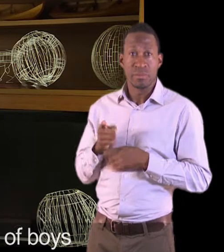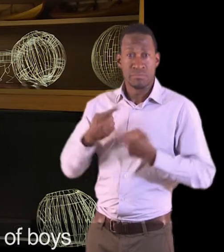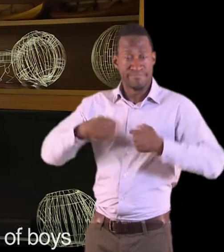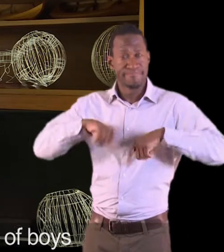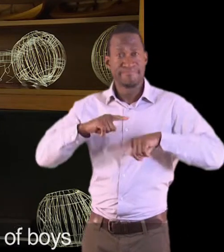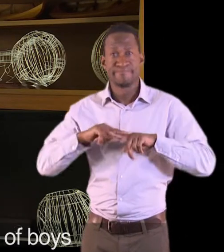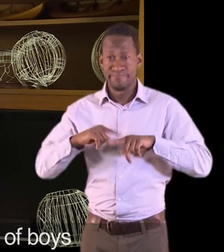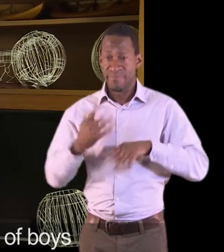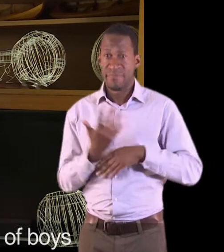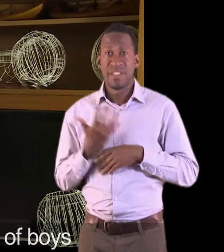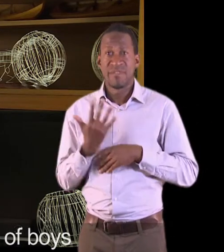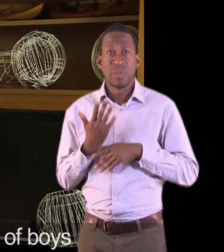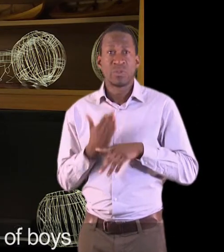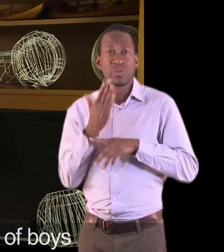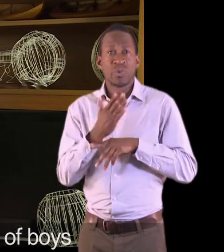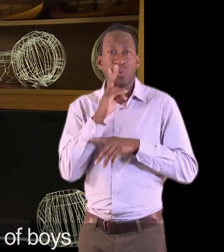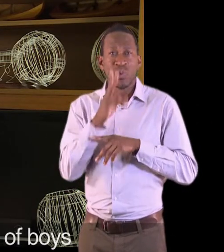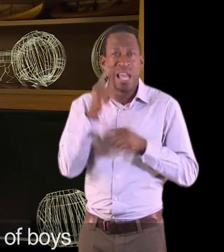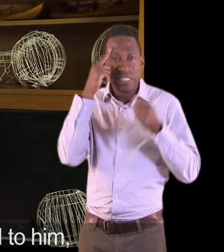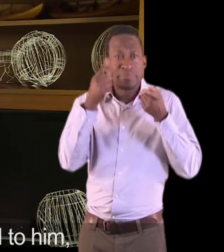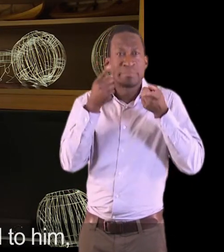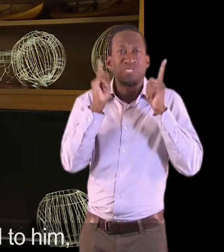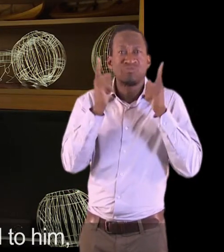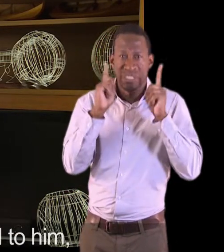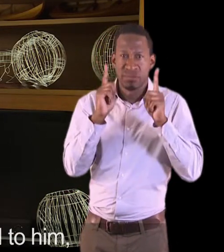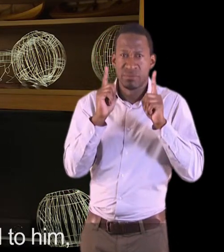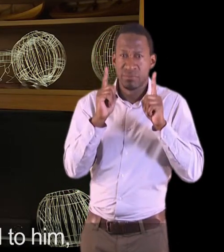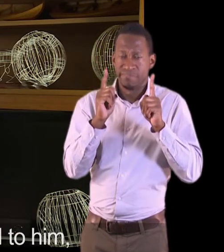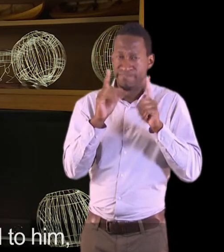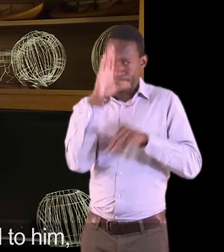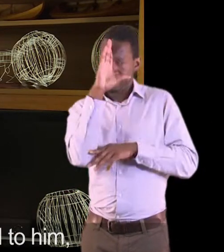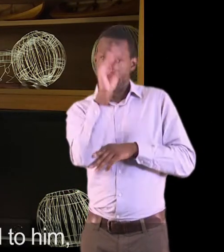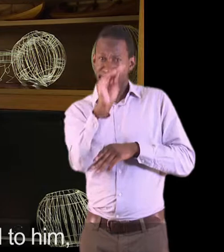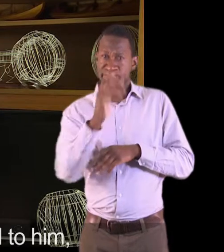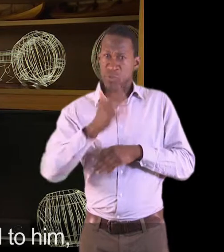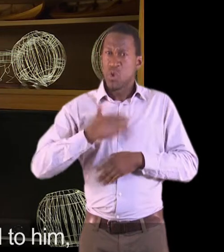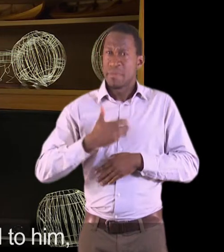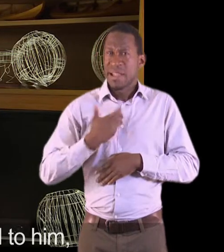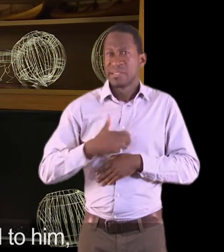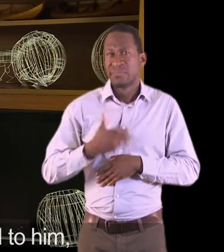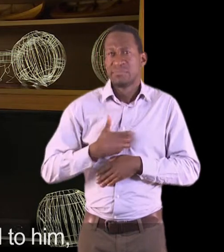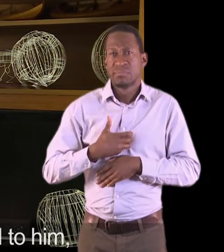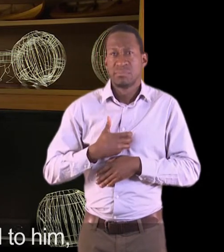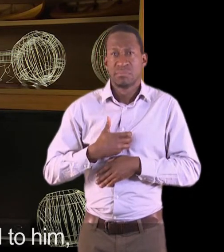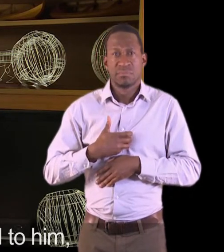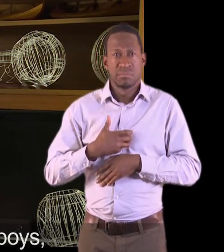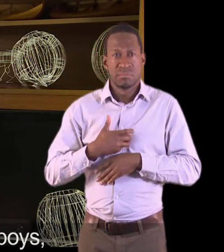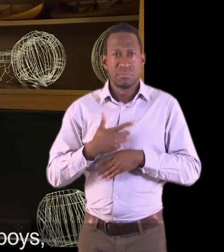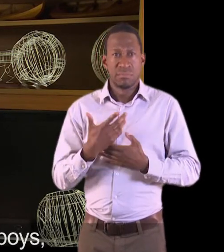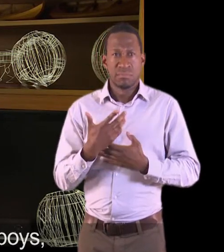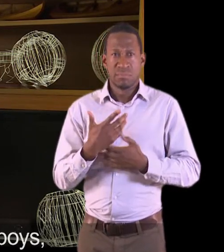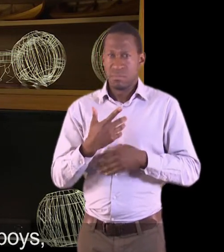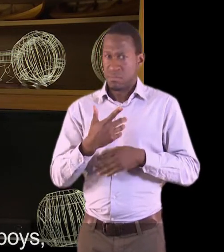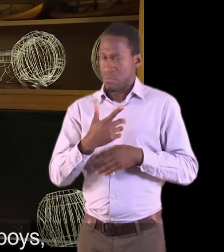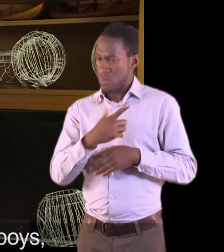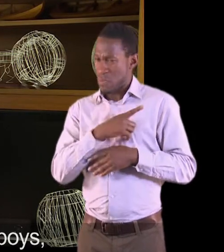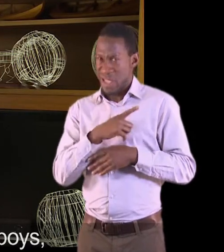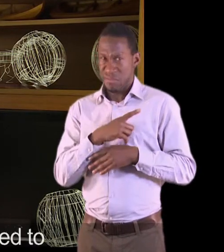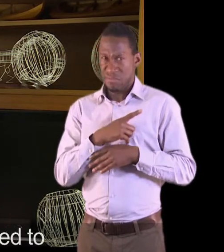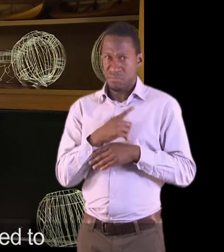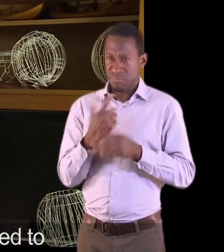went to the superintendent, and they complained to him, about 4 or 5 of the boys, some of the older